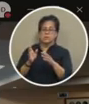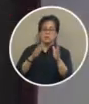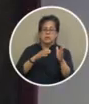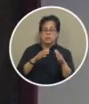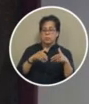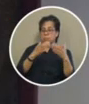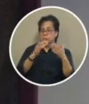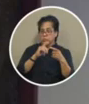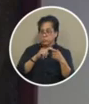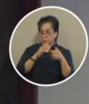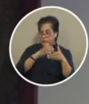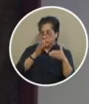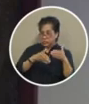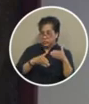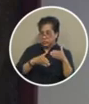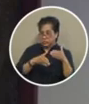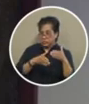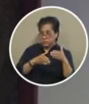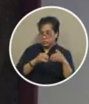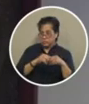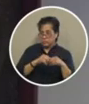adjourn?